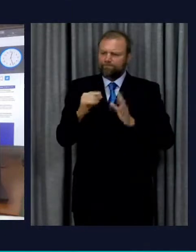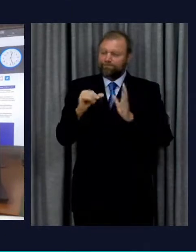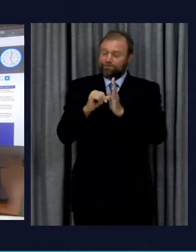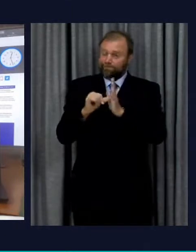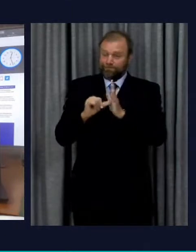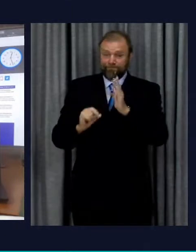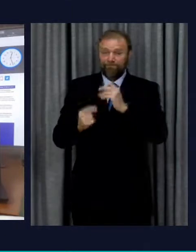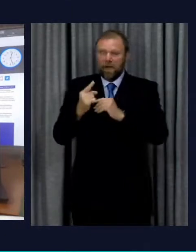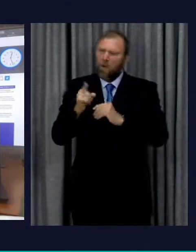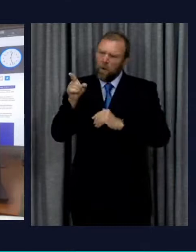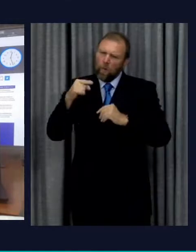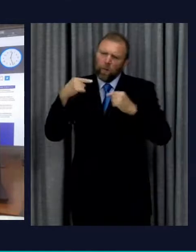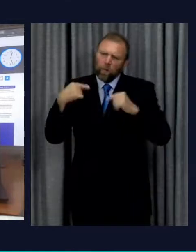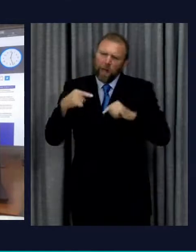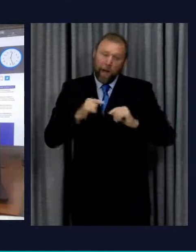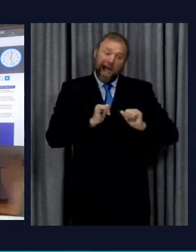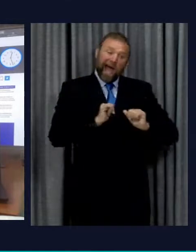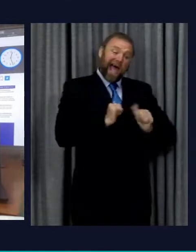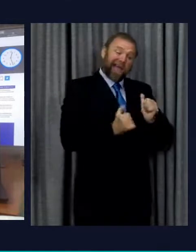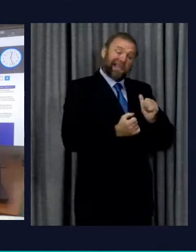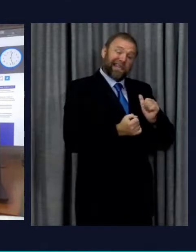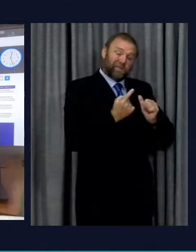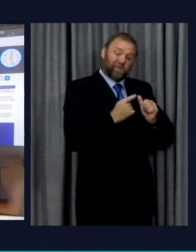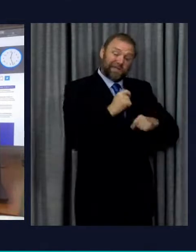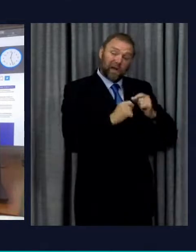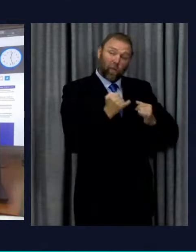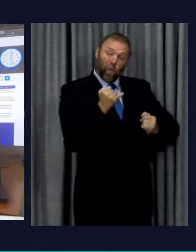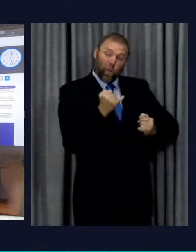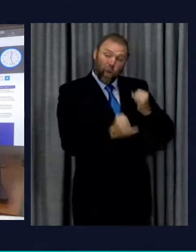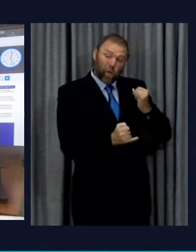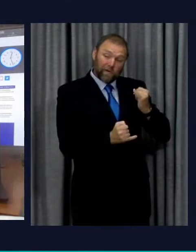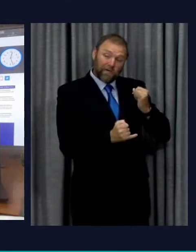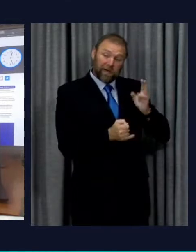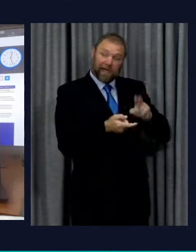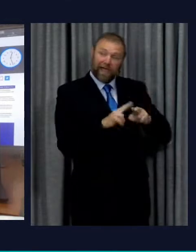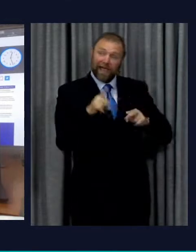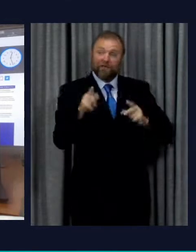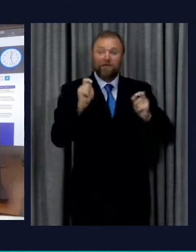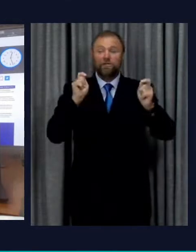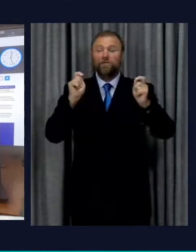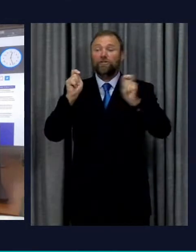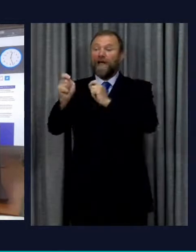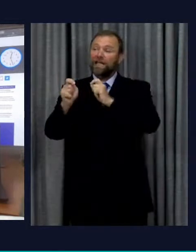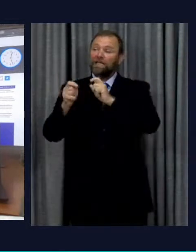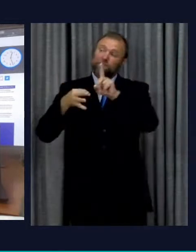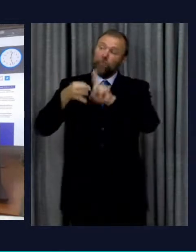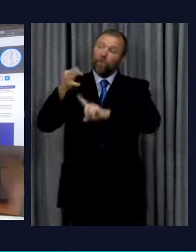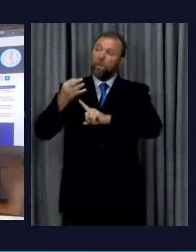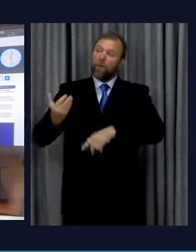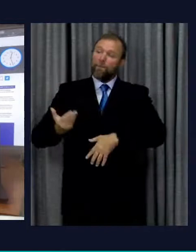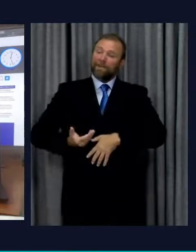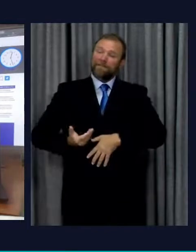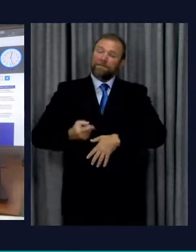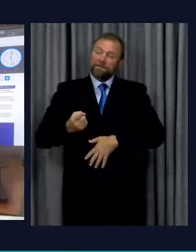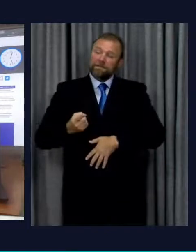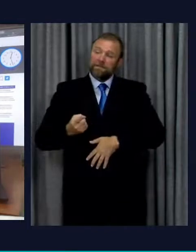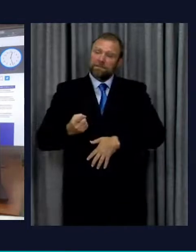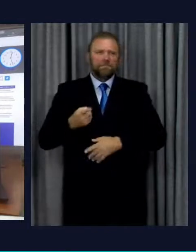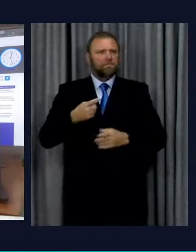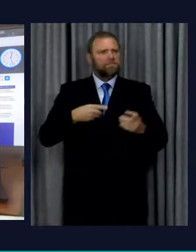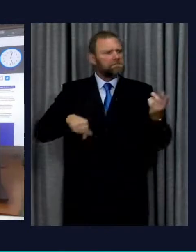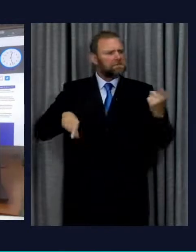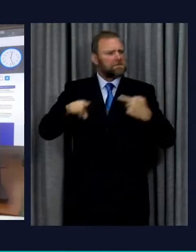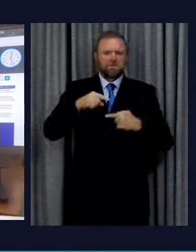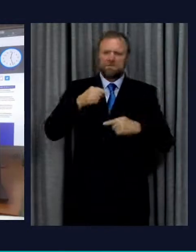health issues in the ongoing pandemic to get worse, as long as there's change for the better for businesses who, it seems, some say, would prefer